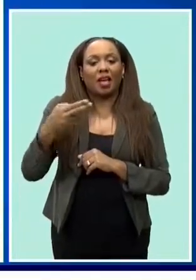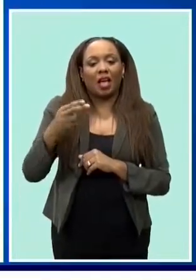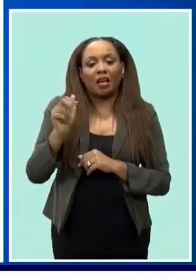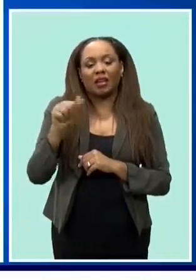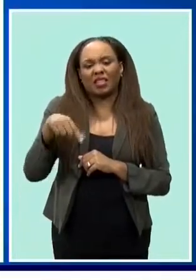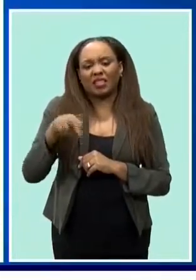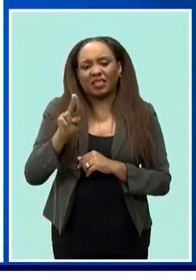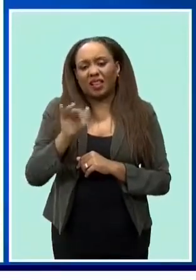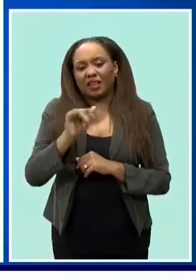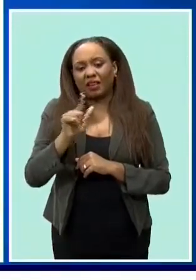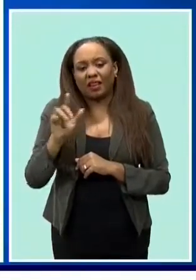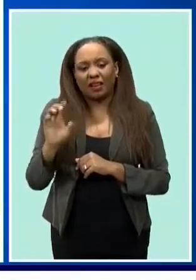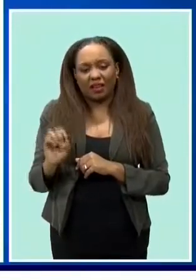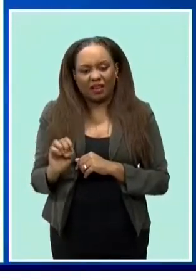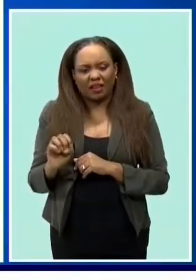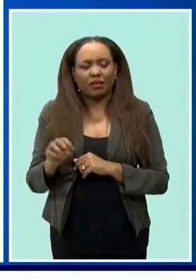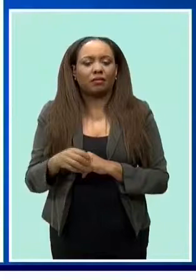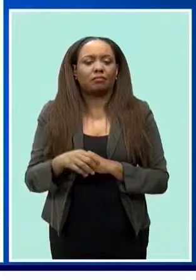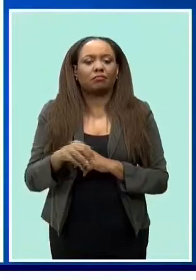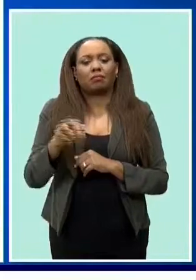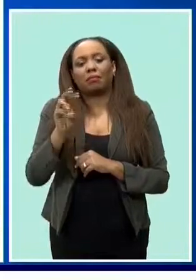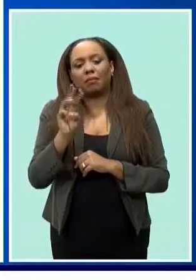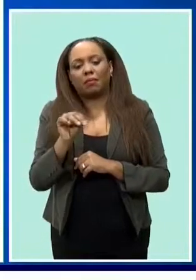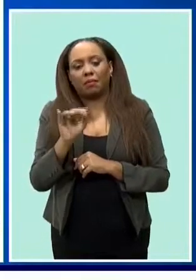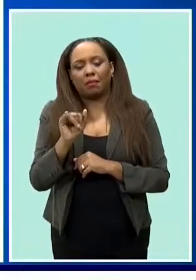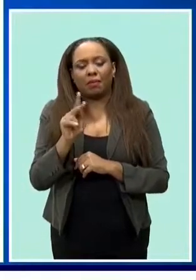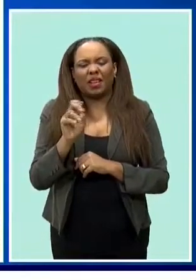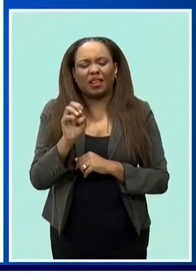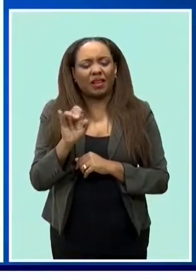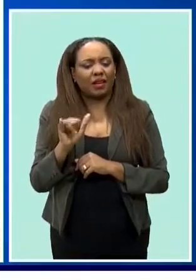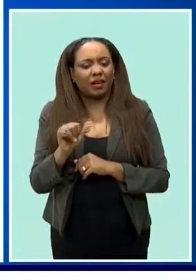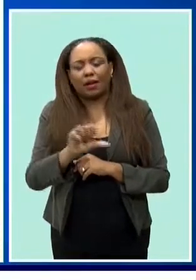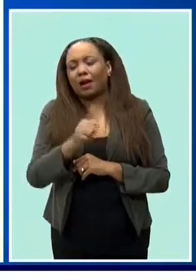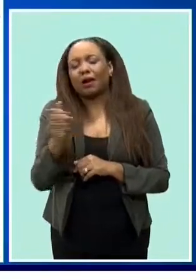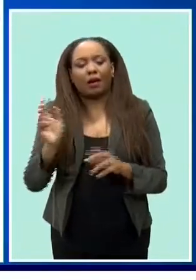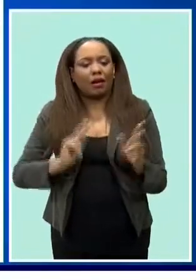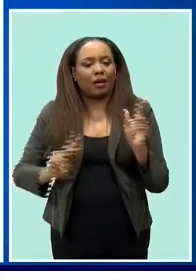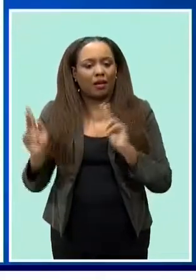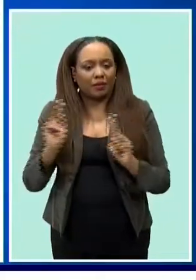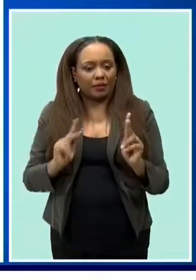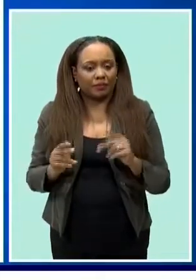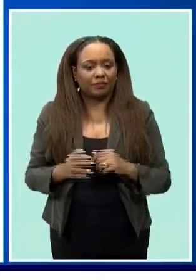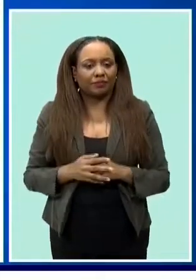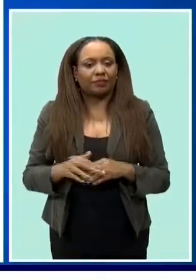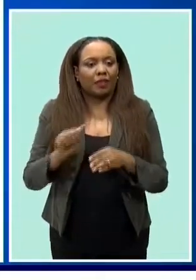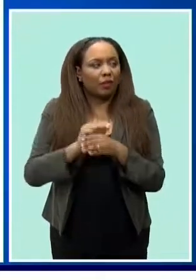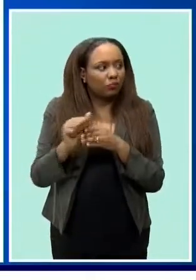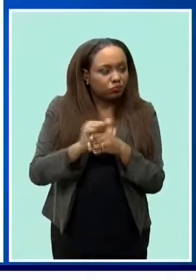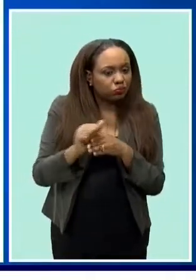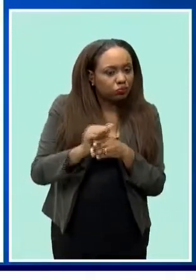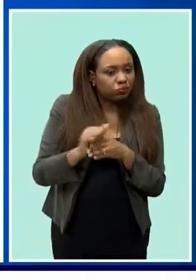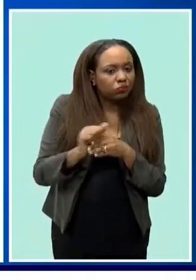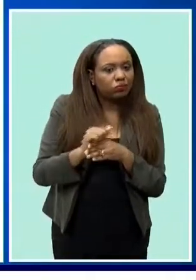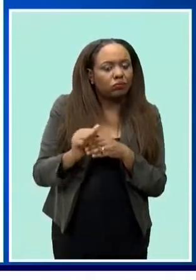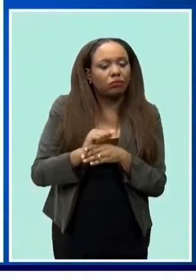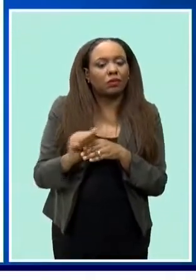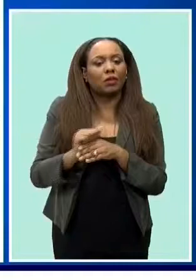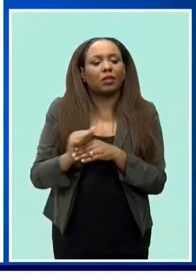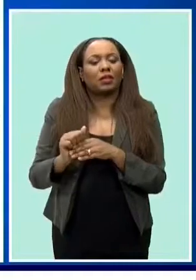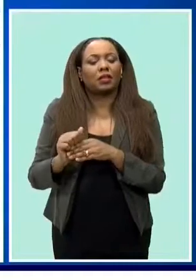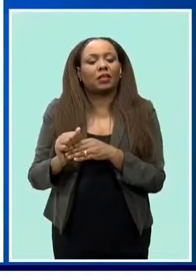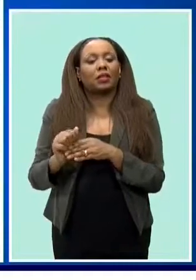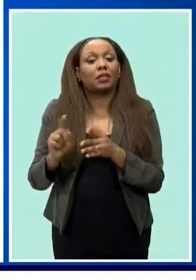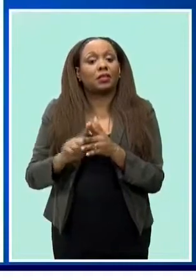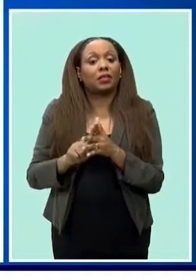Natalie, Skung Young, Shaquille, 2018 Party Monarch Mikey will round out the pack. Now, rehearsals for the finals commence